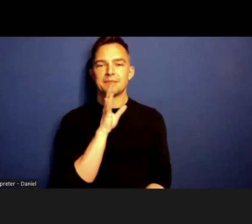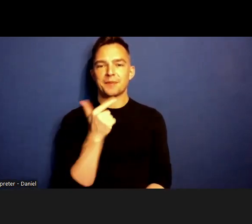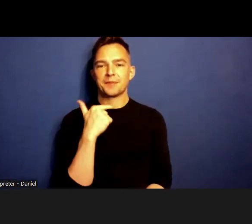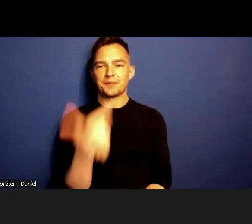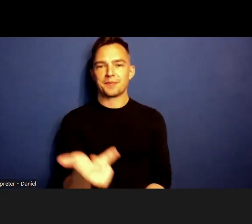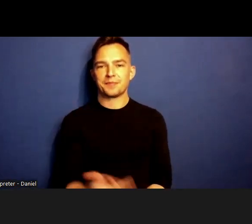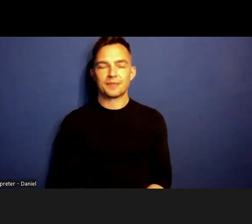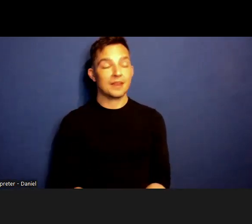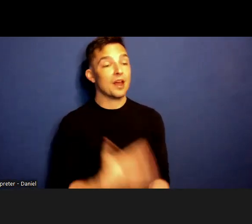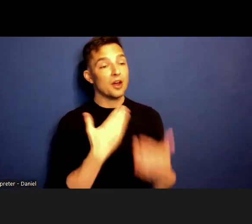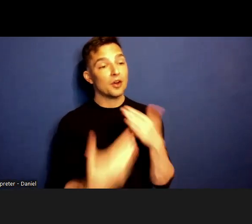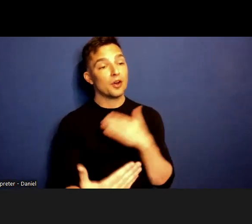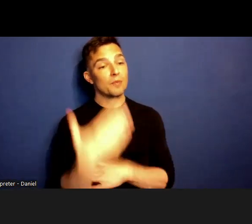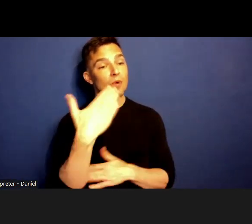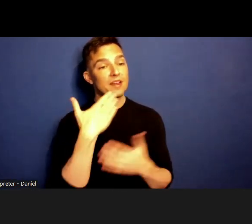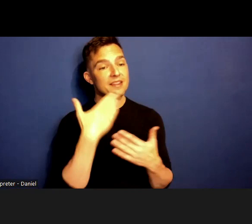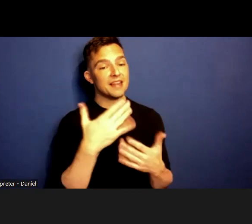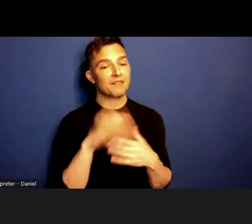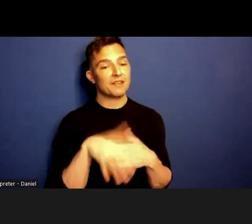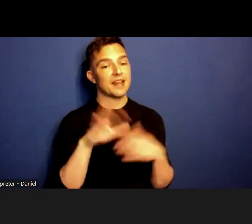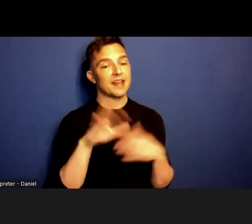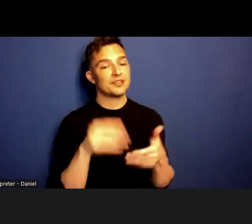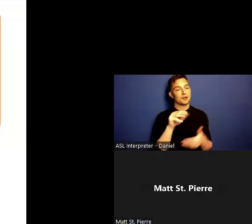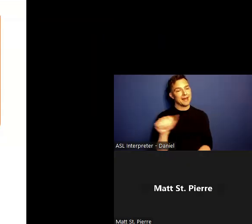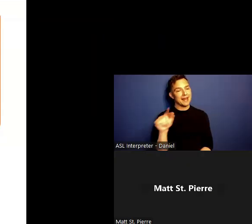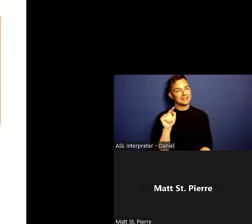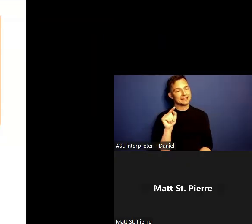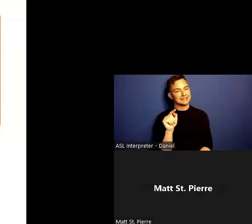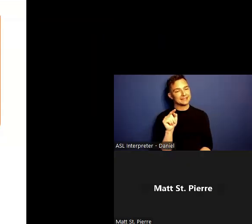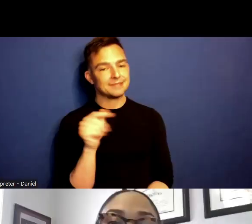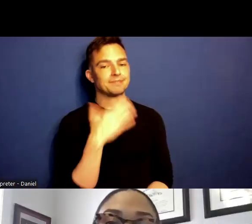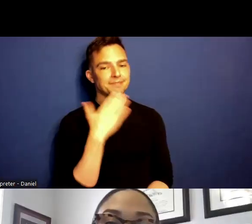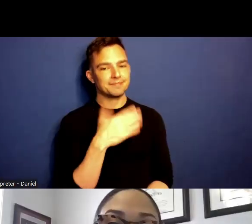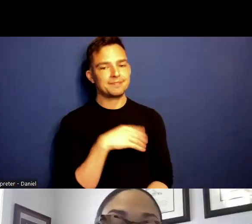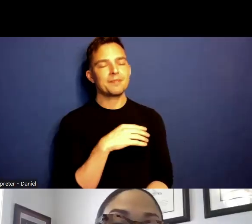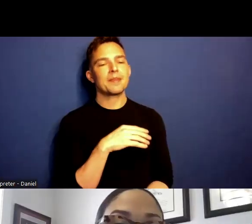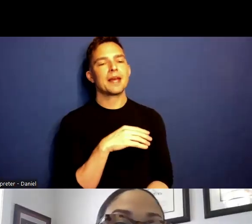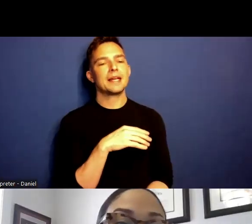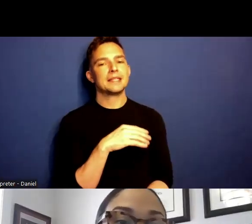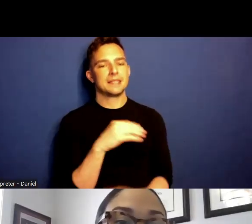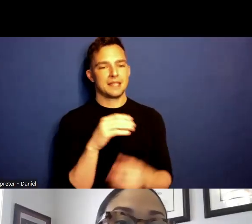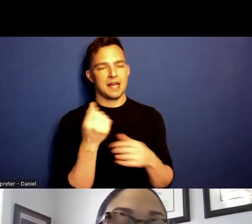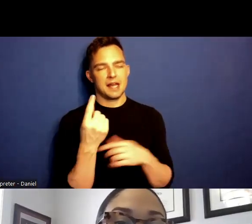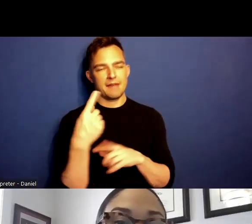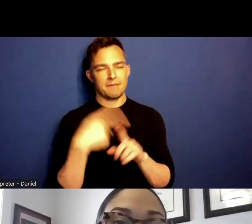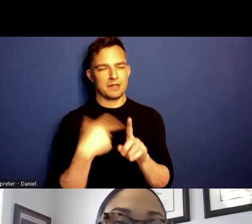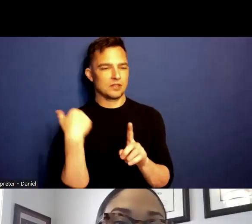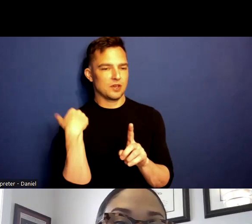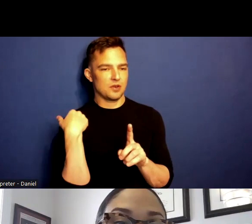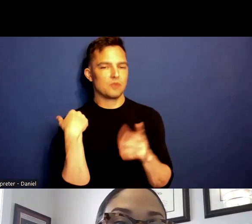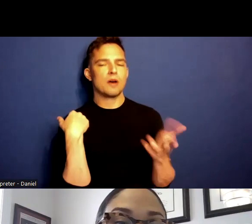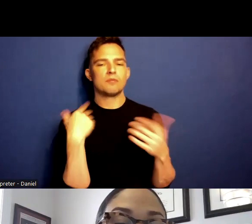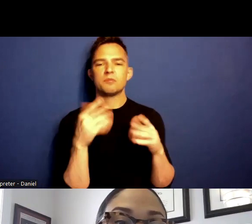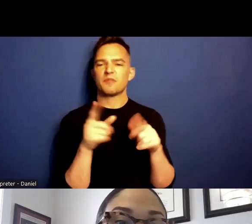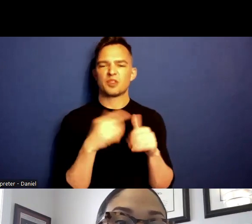Good morning. Thank you for that intro, Matt. So, 11 months ago, first of all, let's advance the